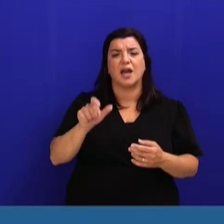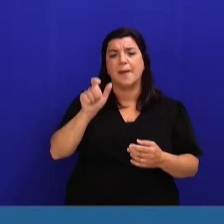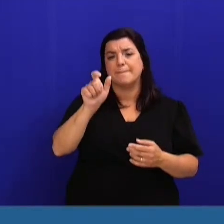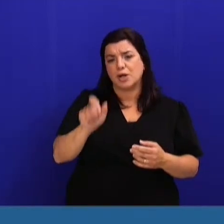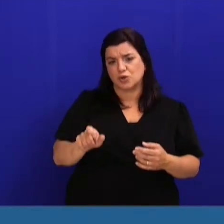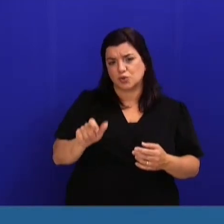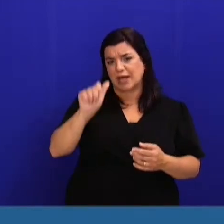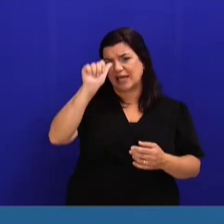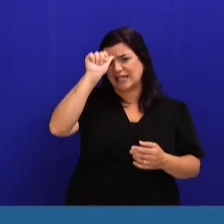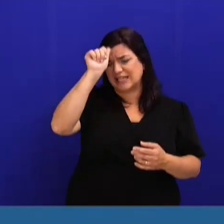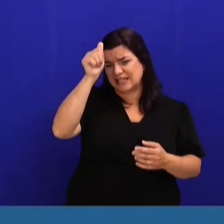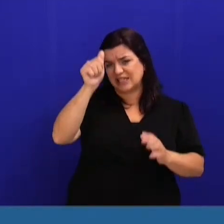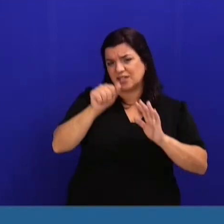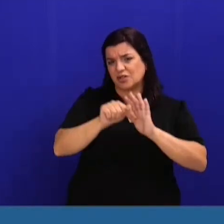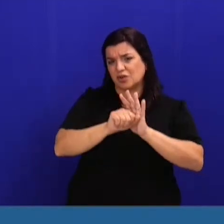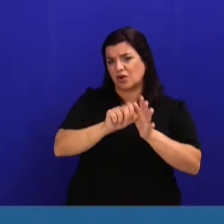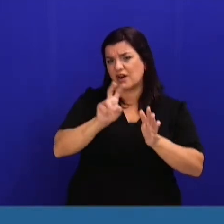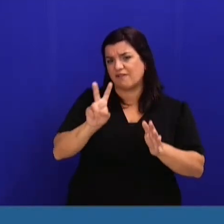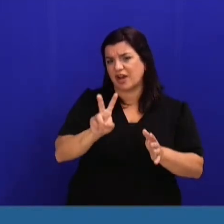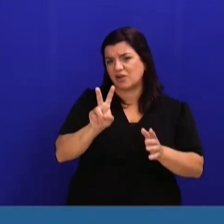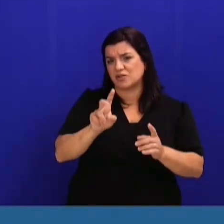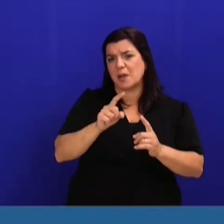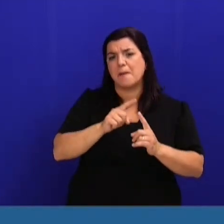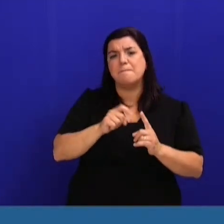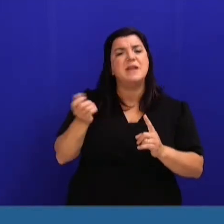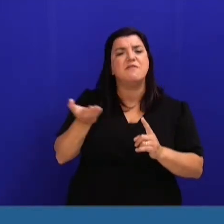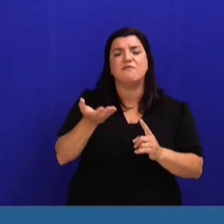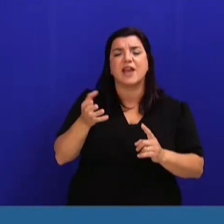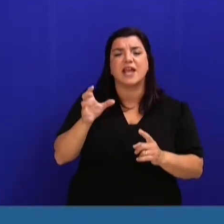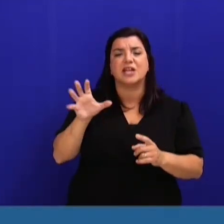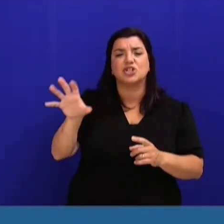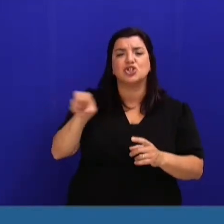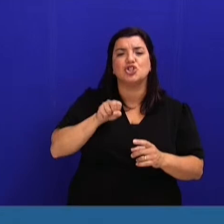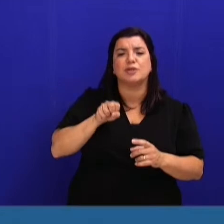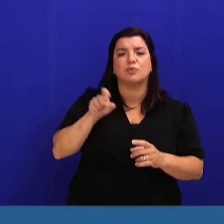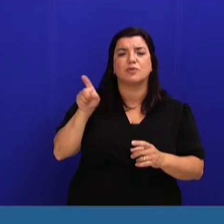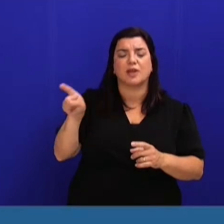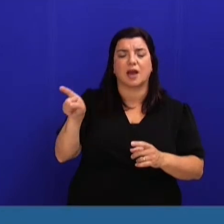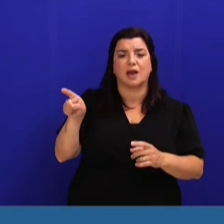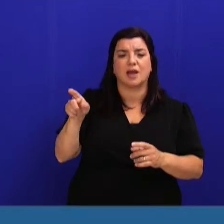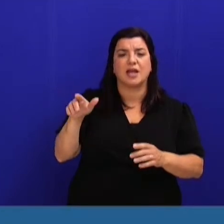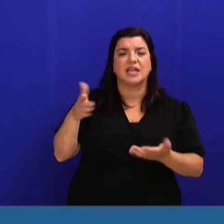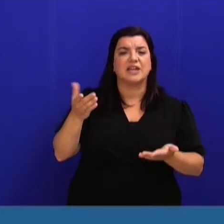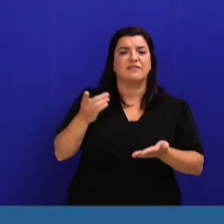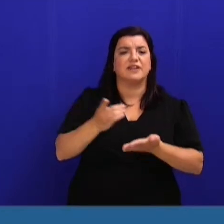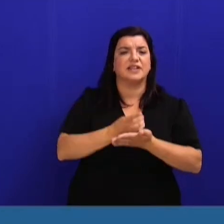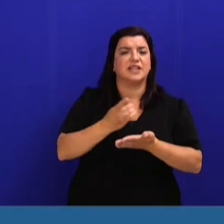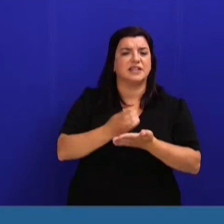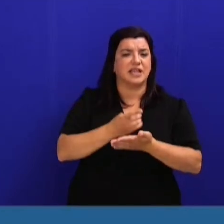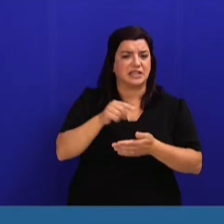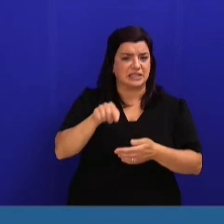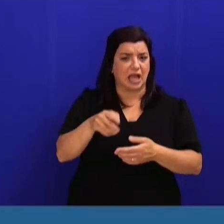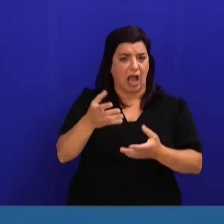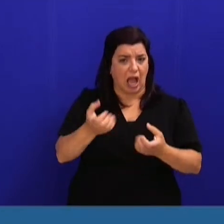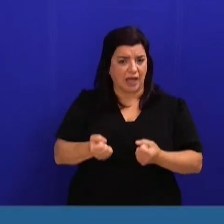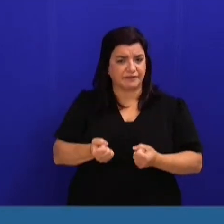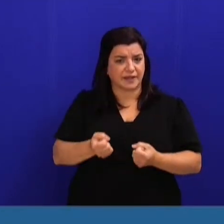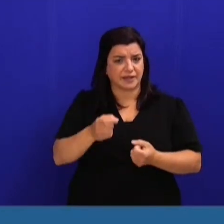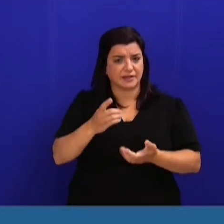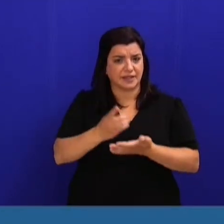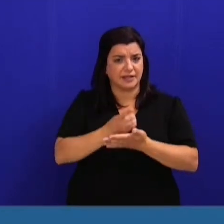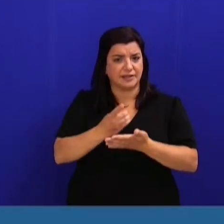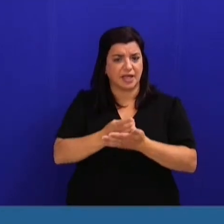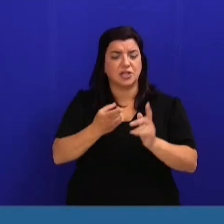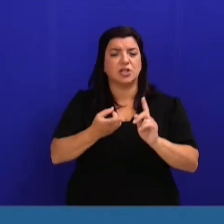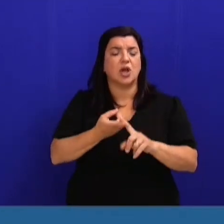many people might have been in contact with this person? And when can we expect more details if you can't give them to us today? Now, you said earlier that